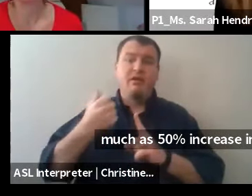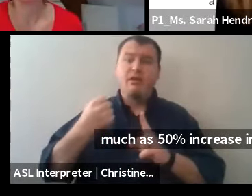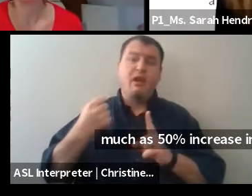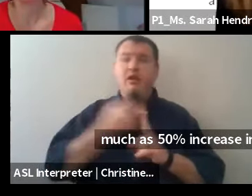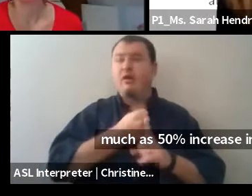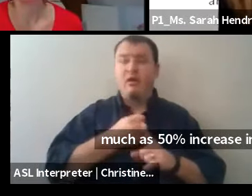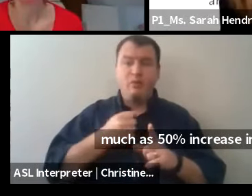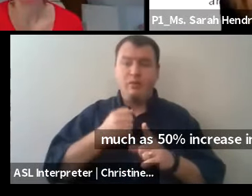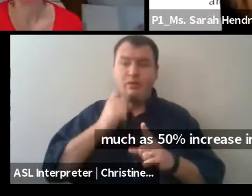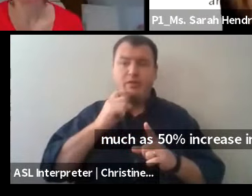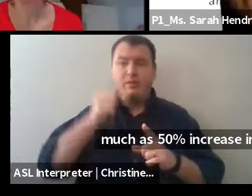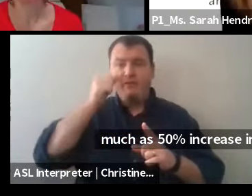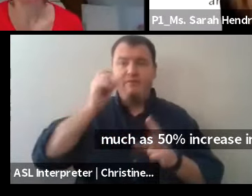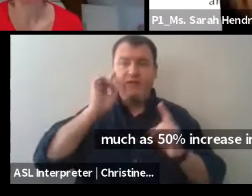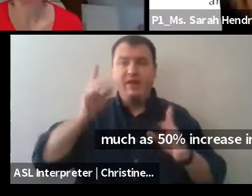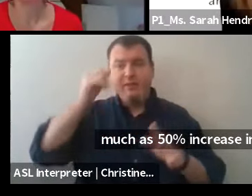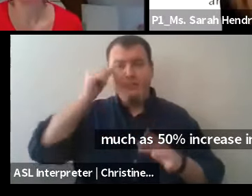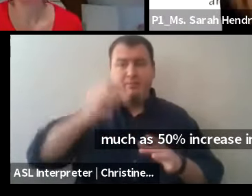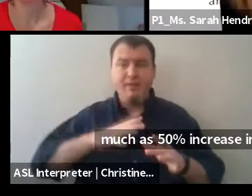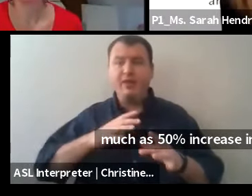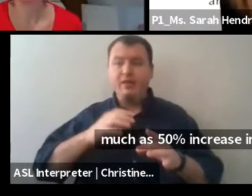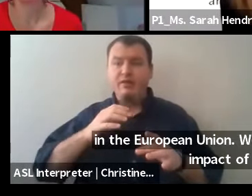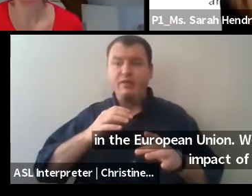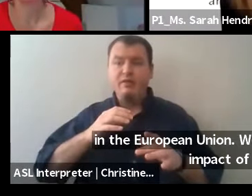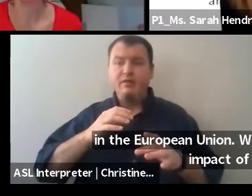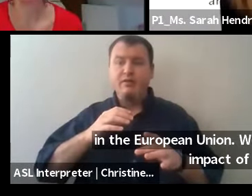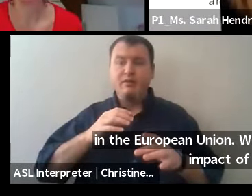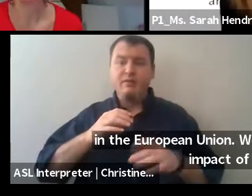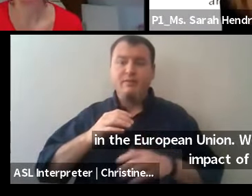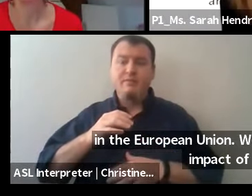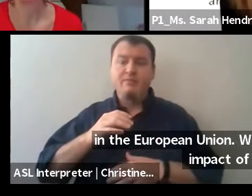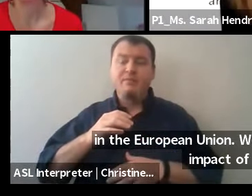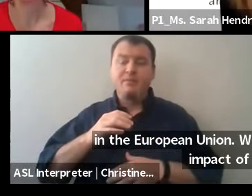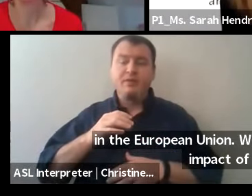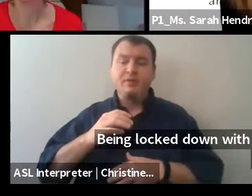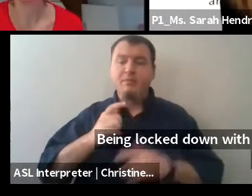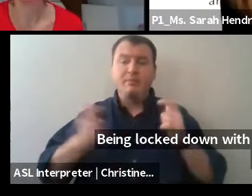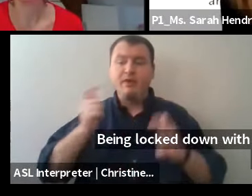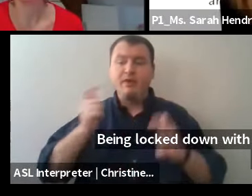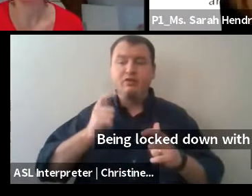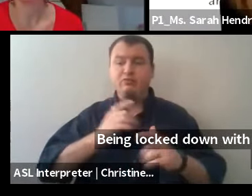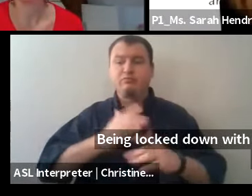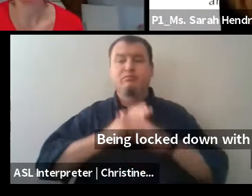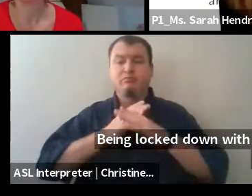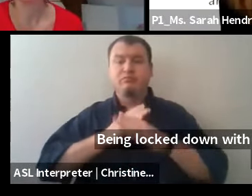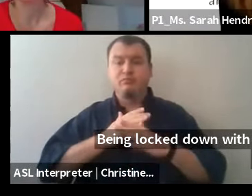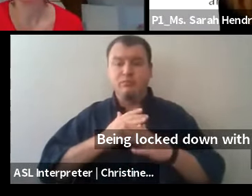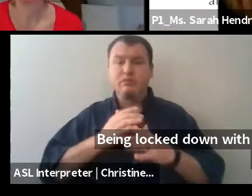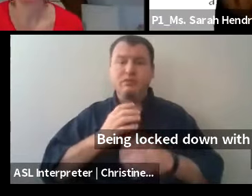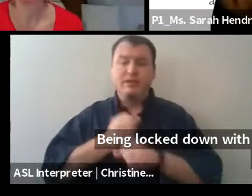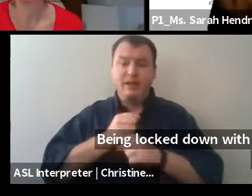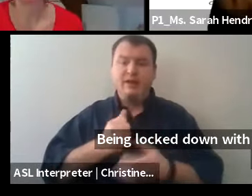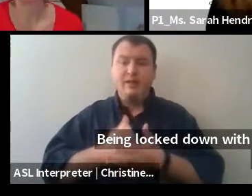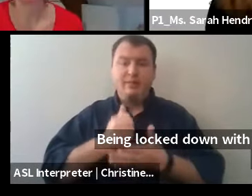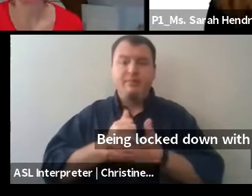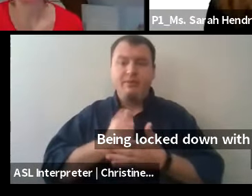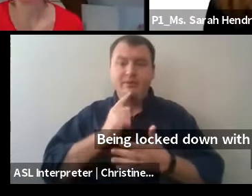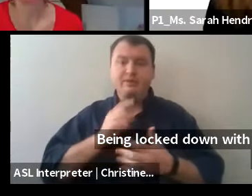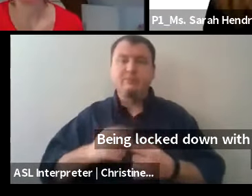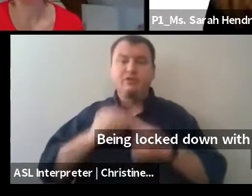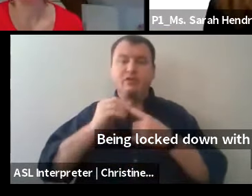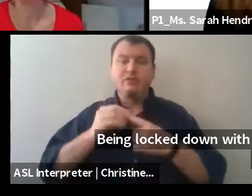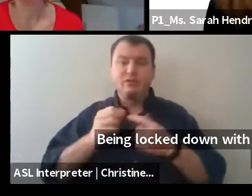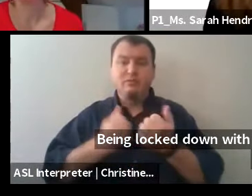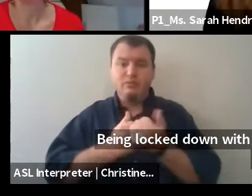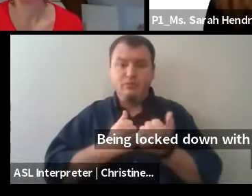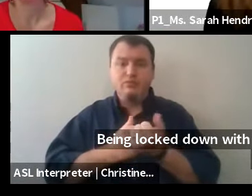violent male family members. Women and girls have had to face even bigger obstacles to seek help and get the specialized support they need,